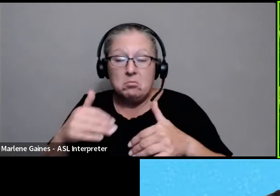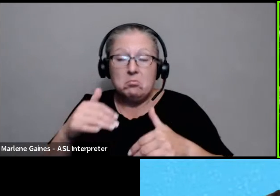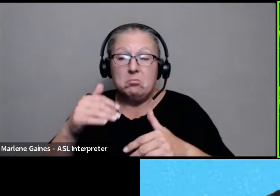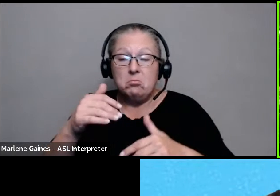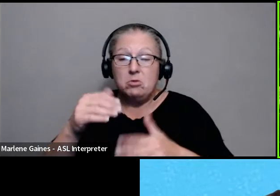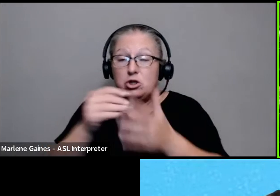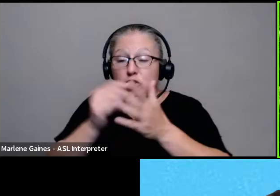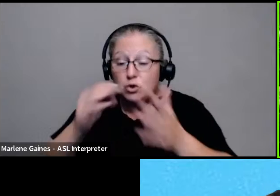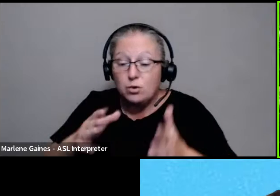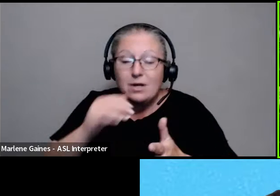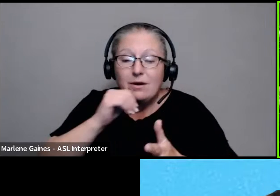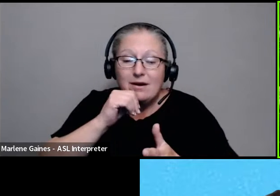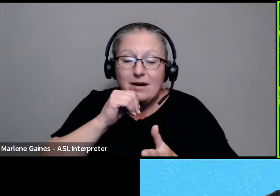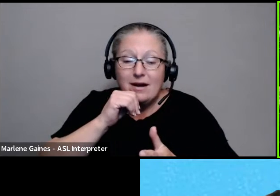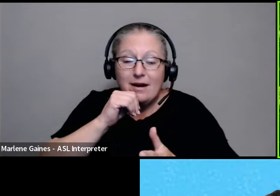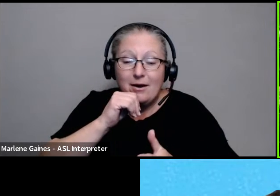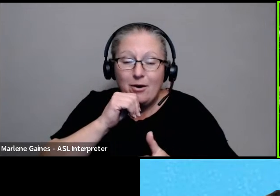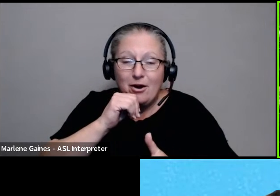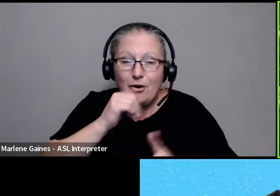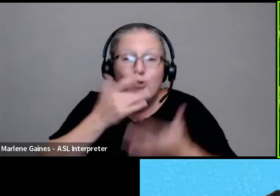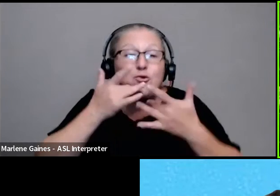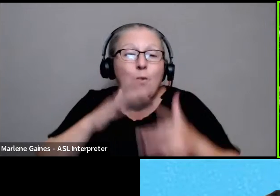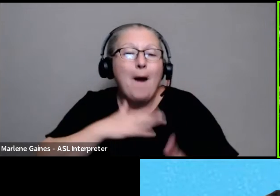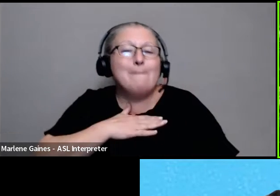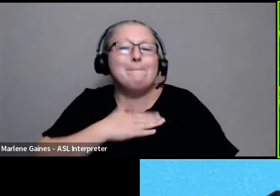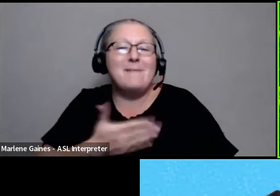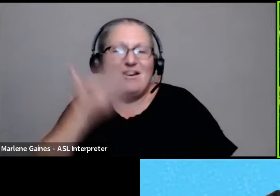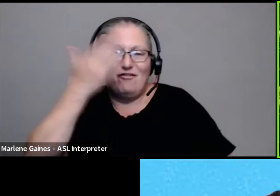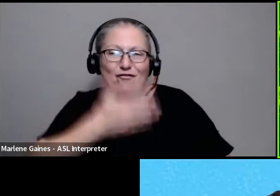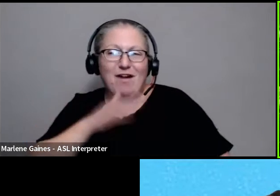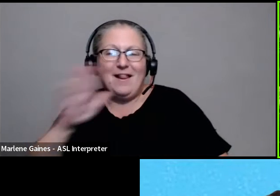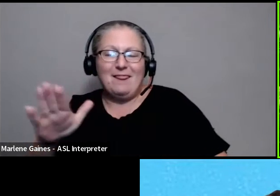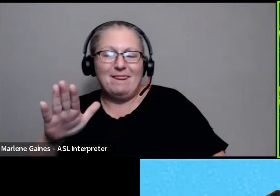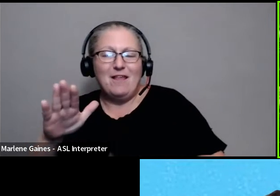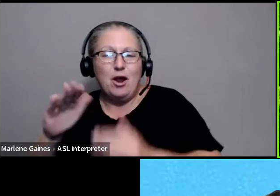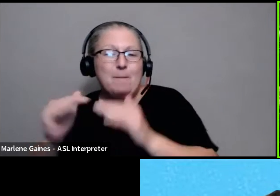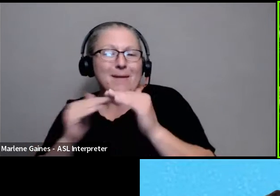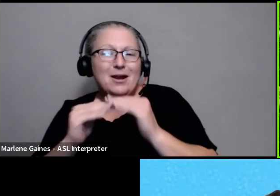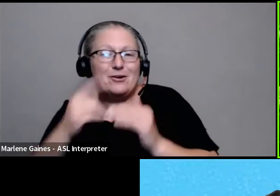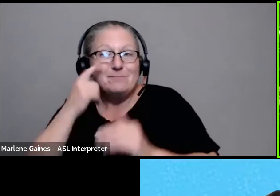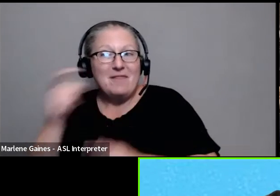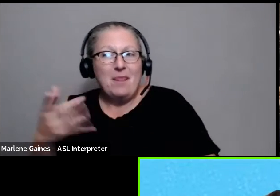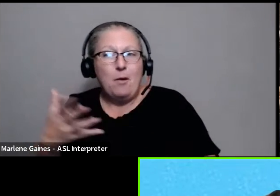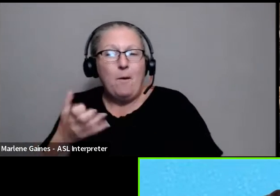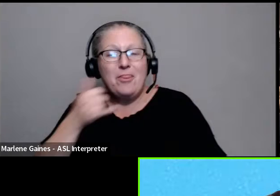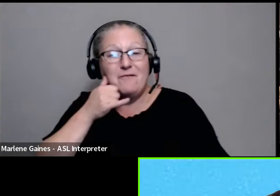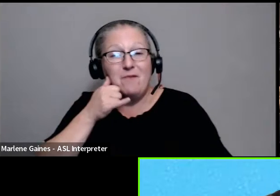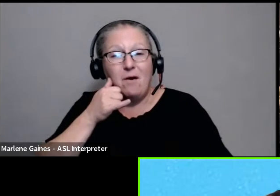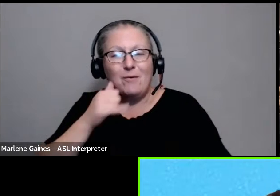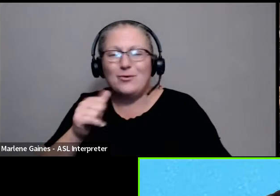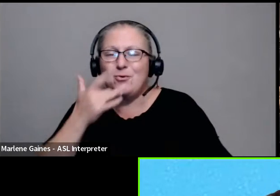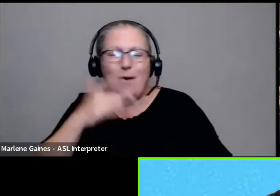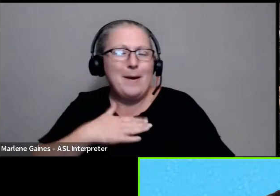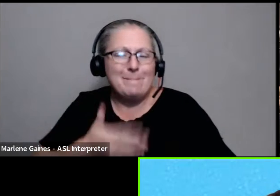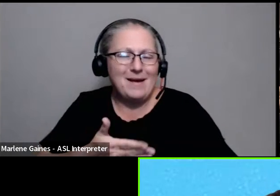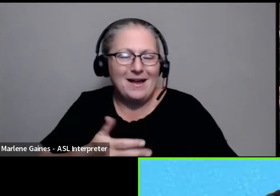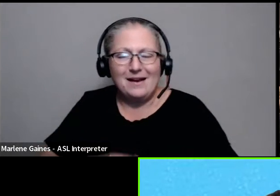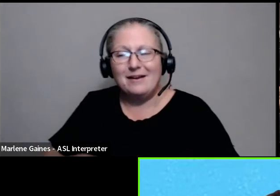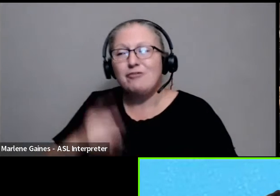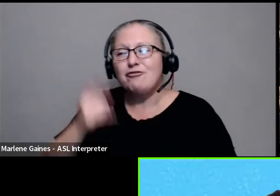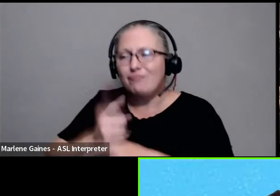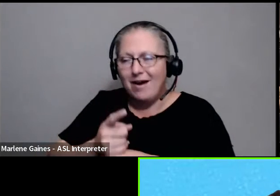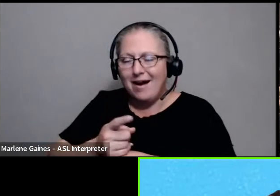would not readily admit in front of their peers because they want their phones. Right. And even just the like